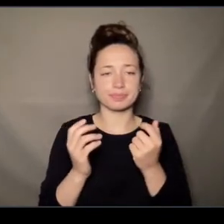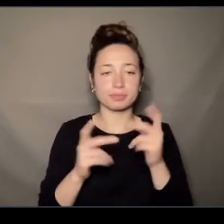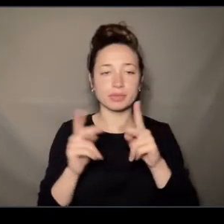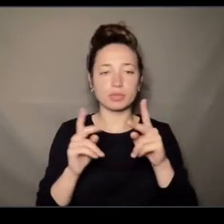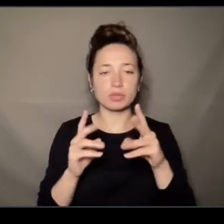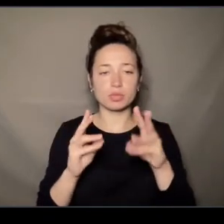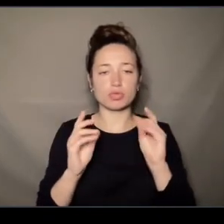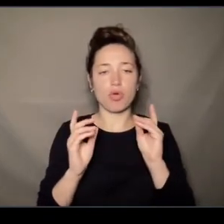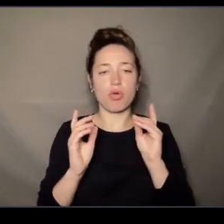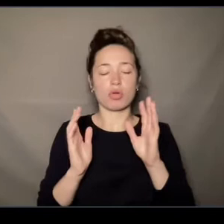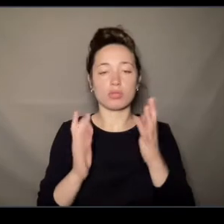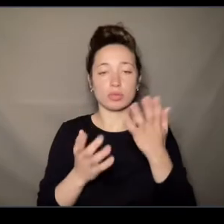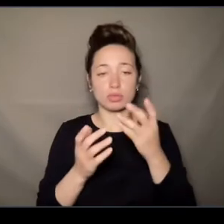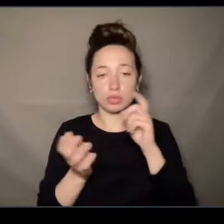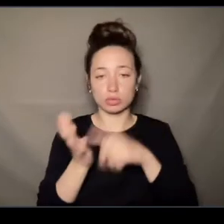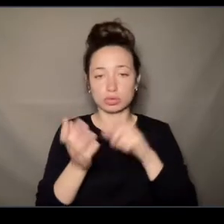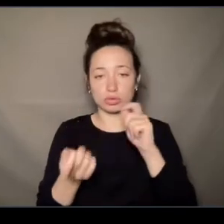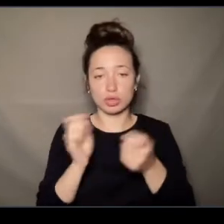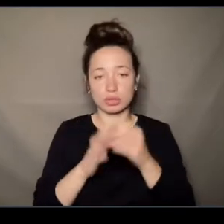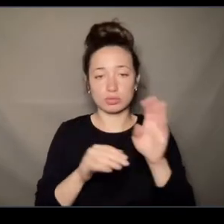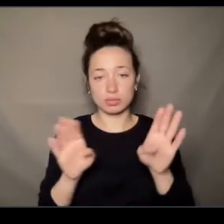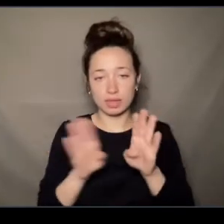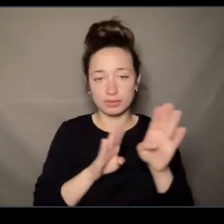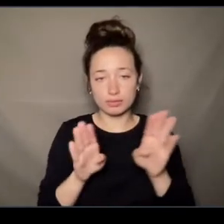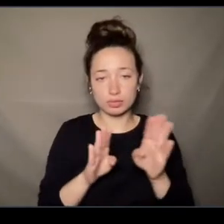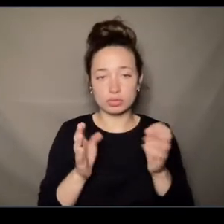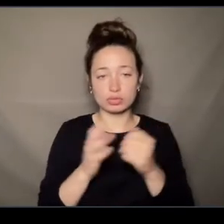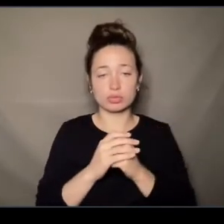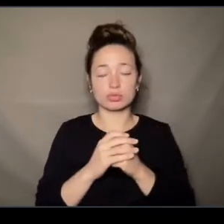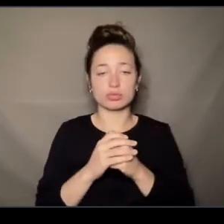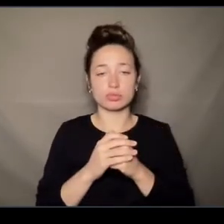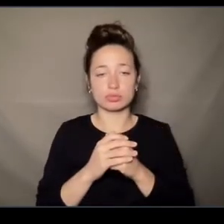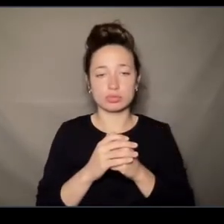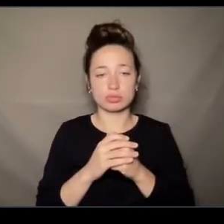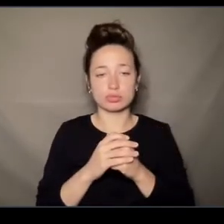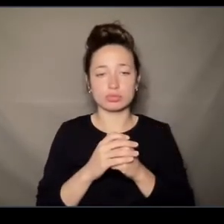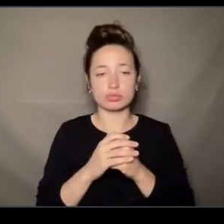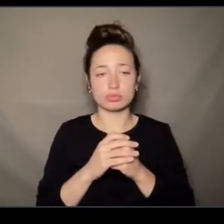People withdraw. You may notice changes in behavior.